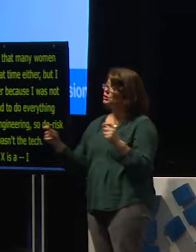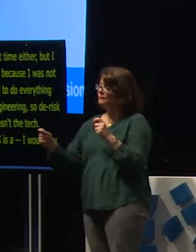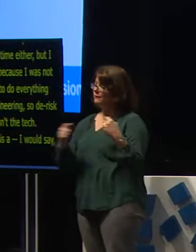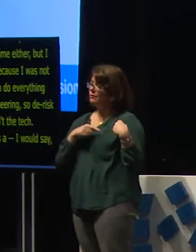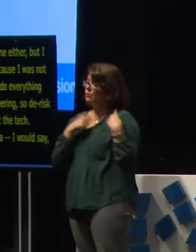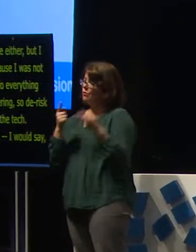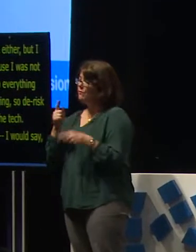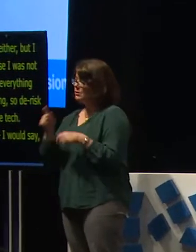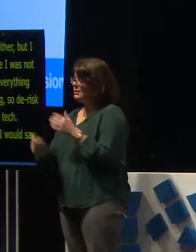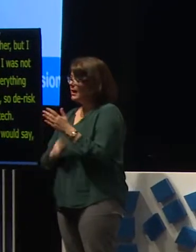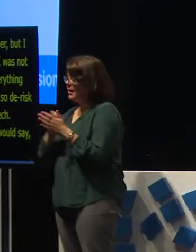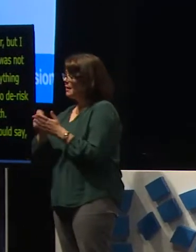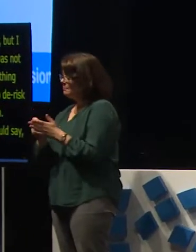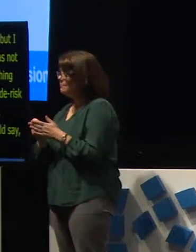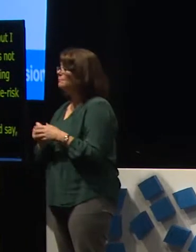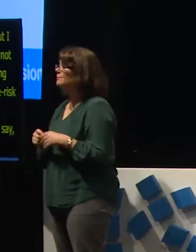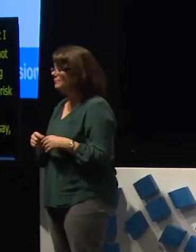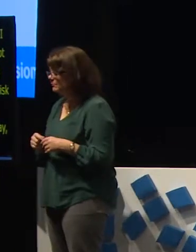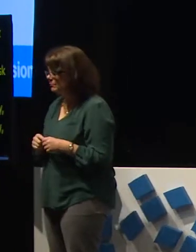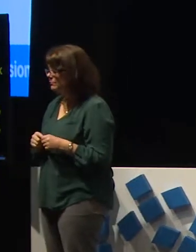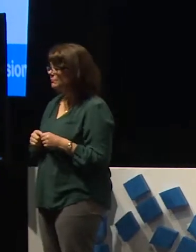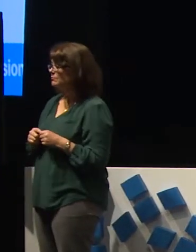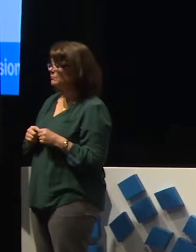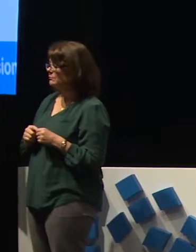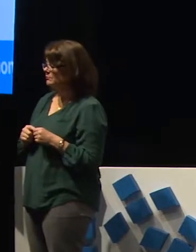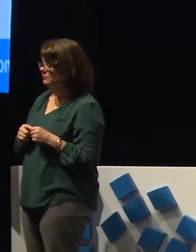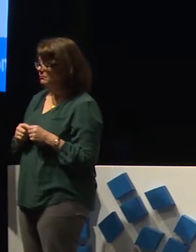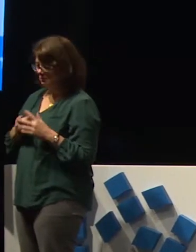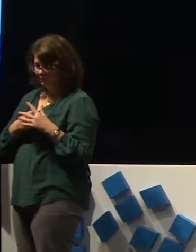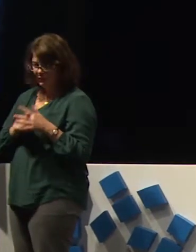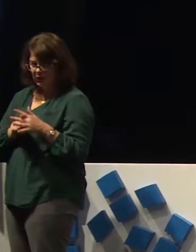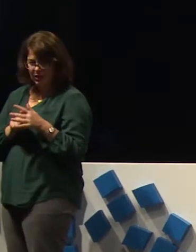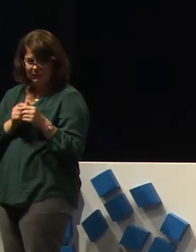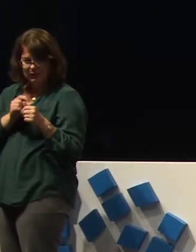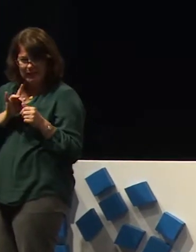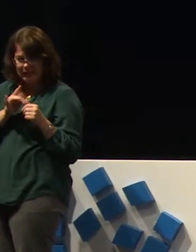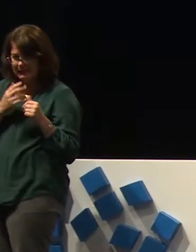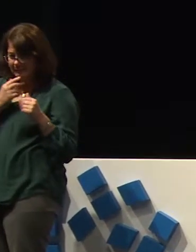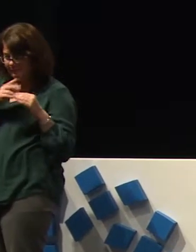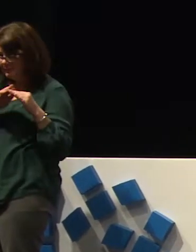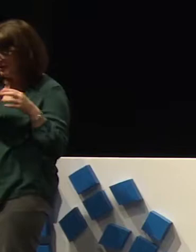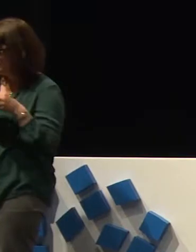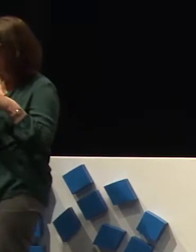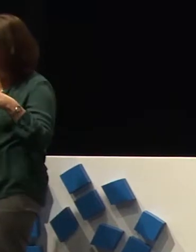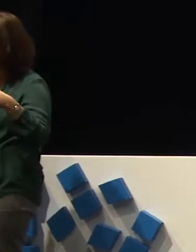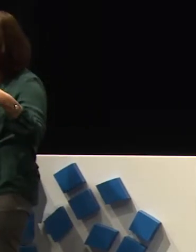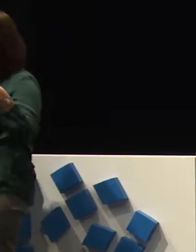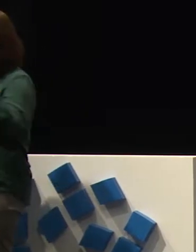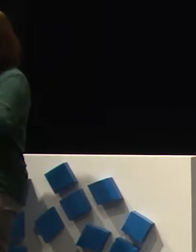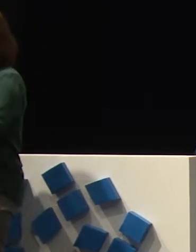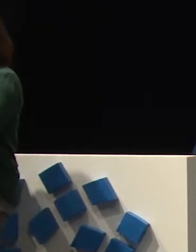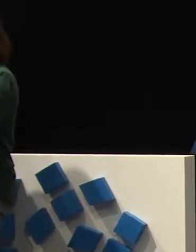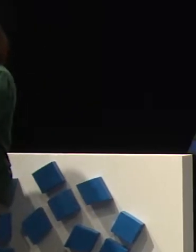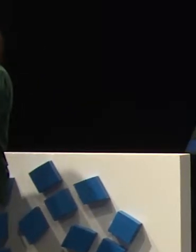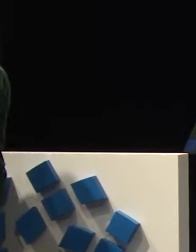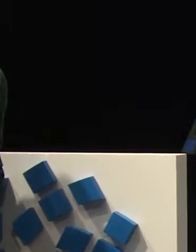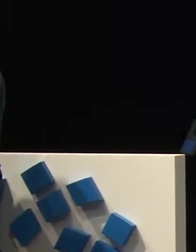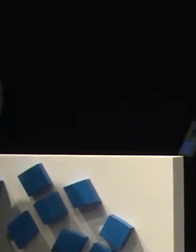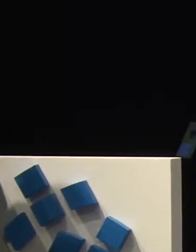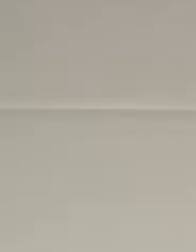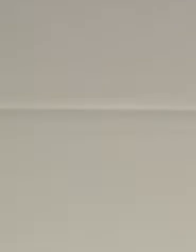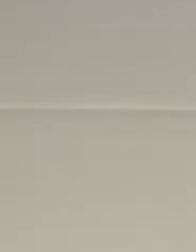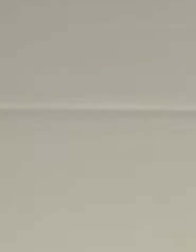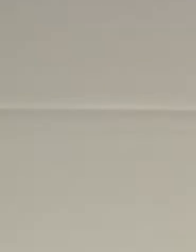because we're an evolving team. There's always new teams starting and teams going out, but there's a few values that are definitely sort of